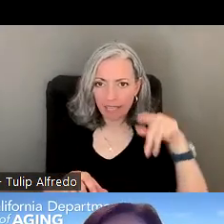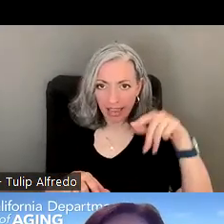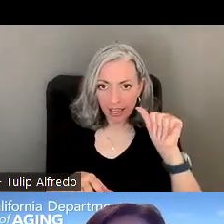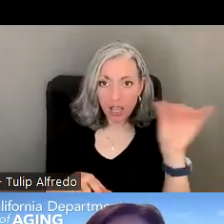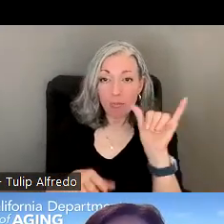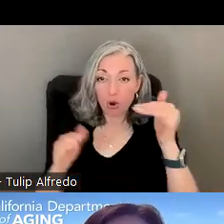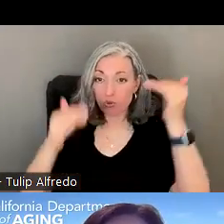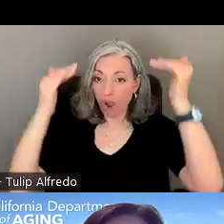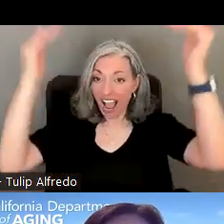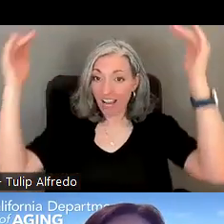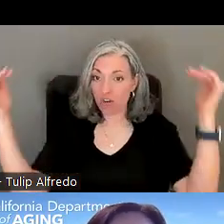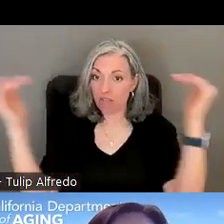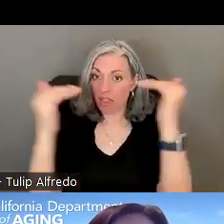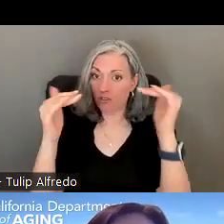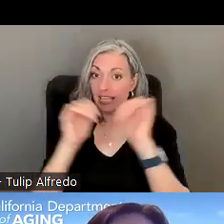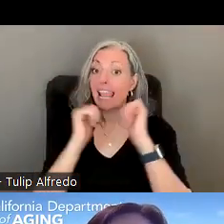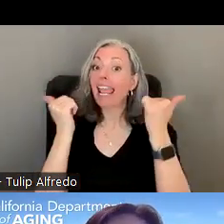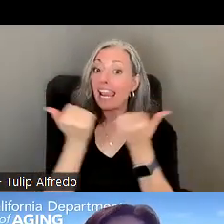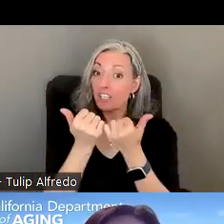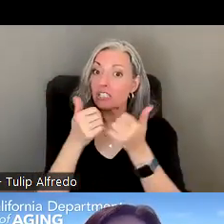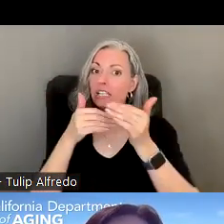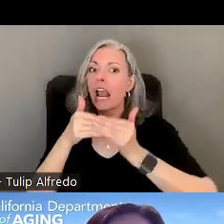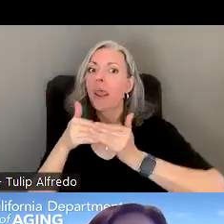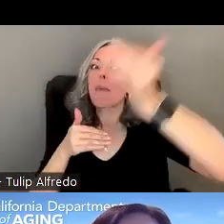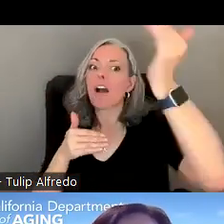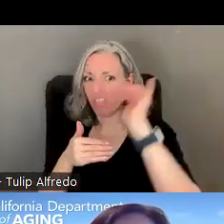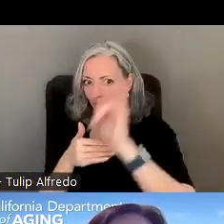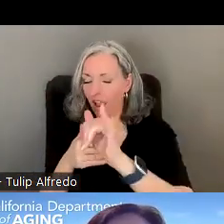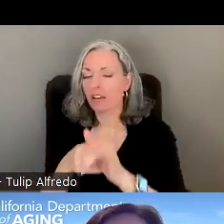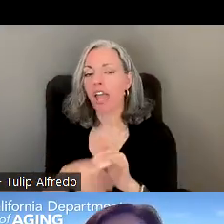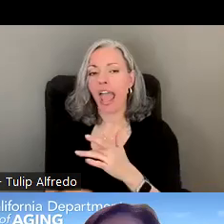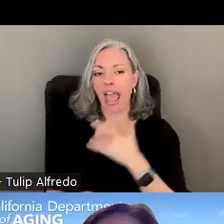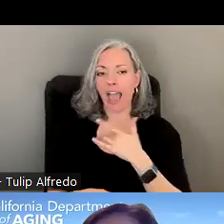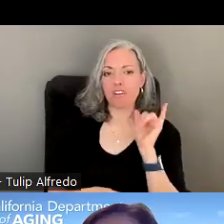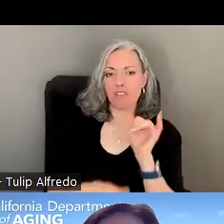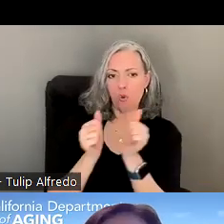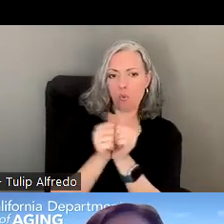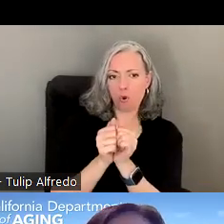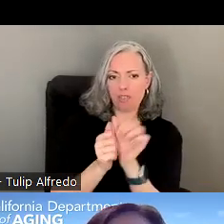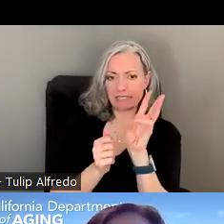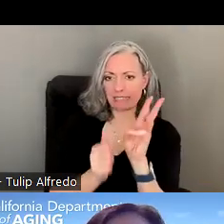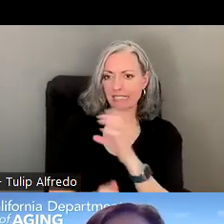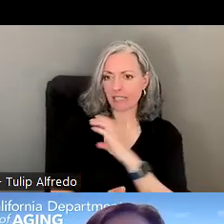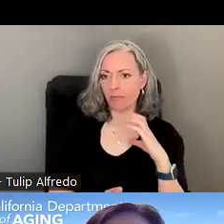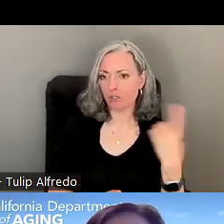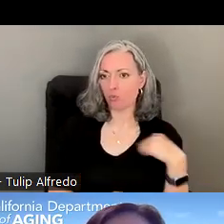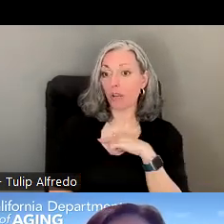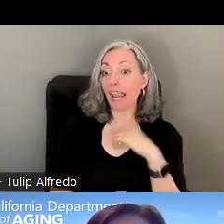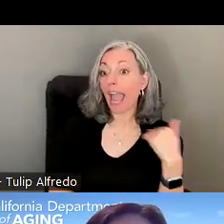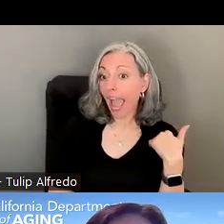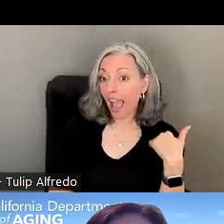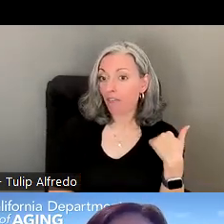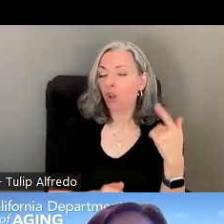higher levels, at agency and beyond. And I really feel that with the 6 committees that we have, that we can create